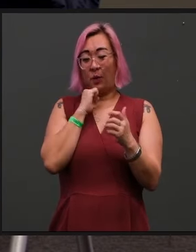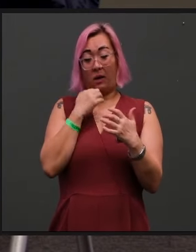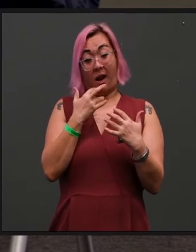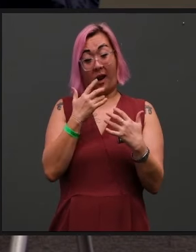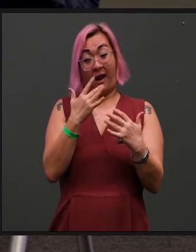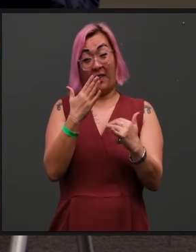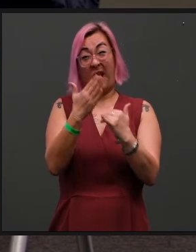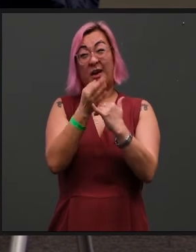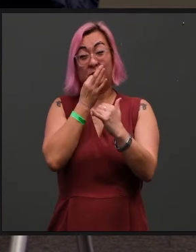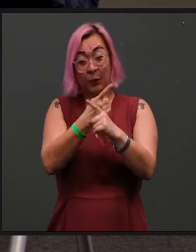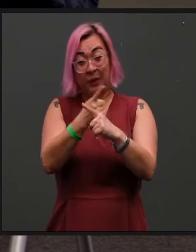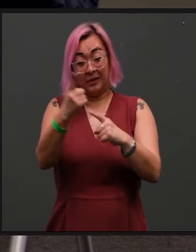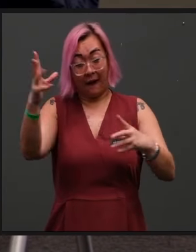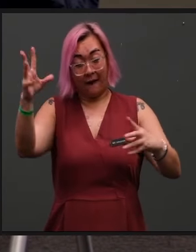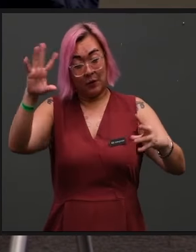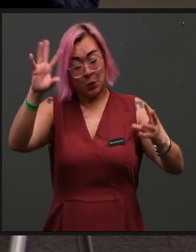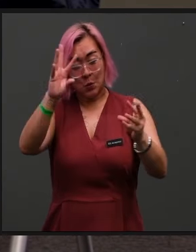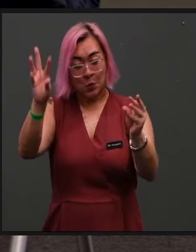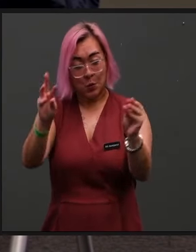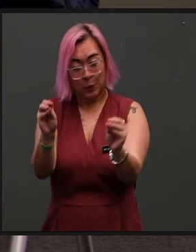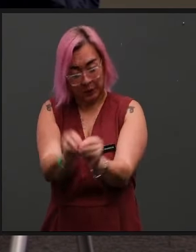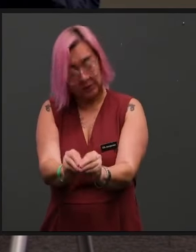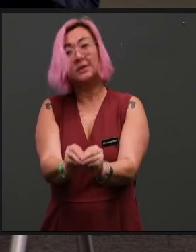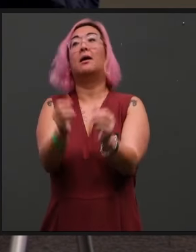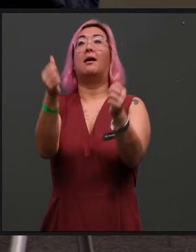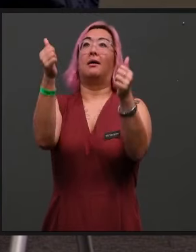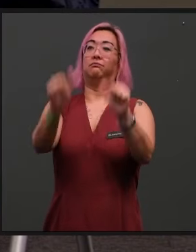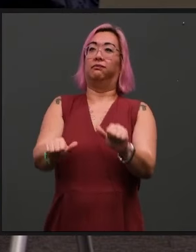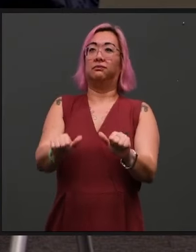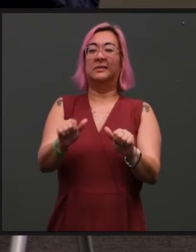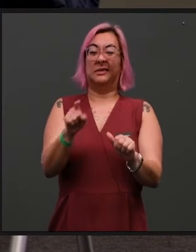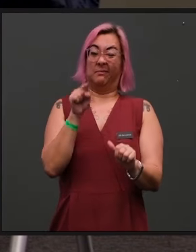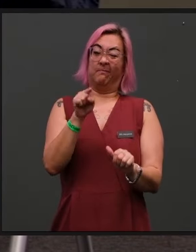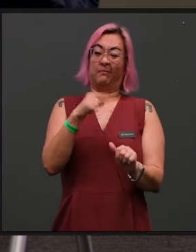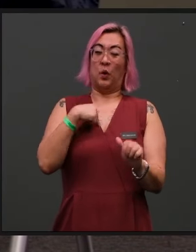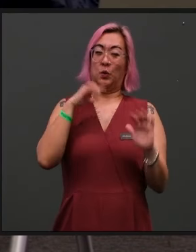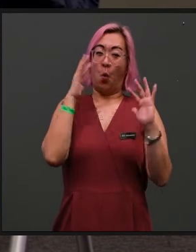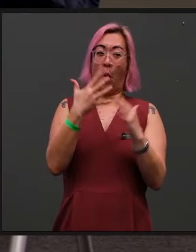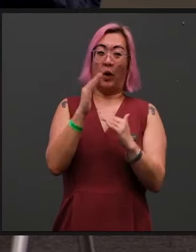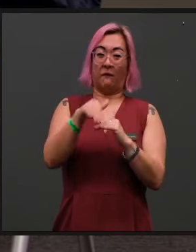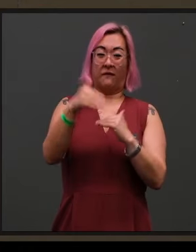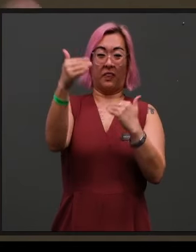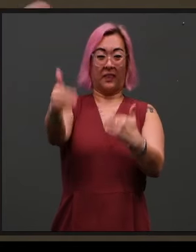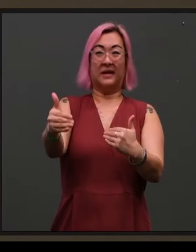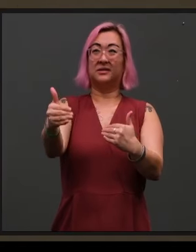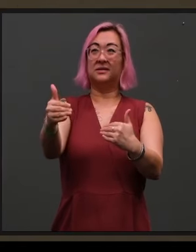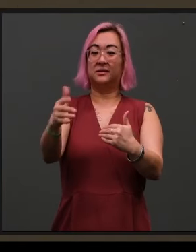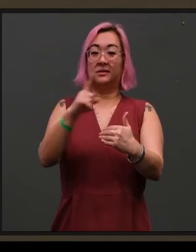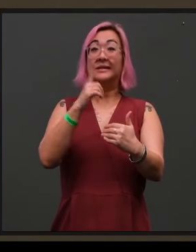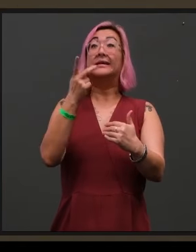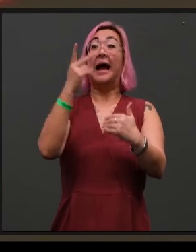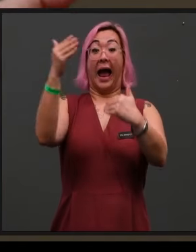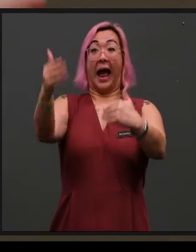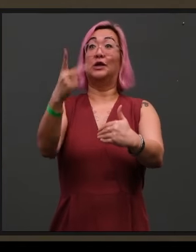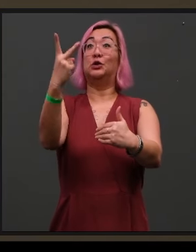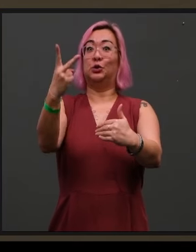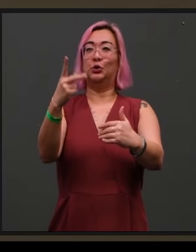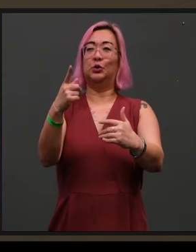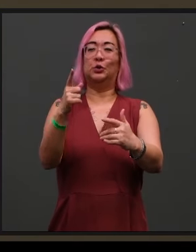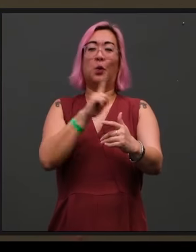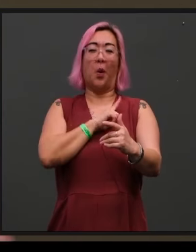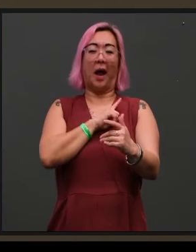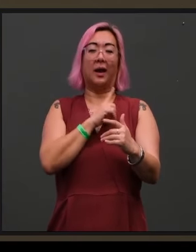And that was one of the things I was most worried about, like Act 2, because it was set before everything. Act 1 is fine, because you're setting up all